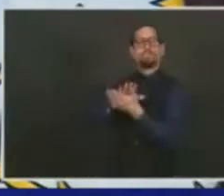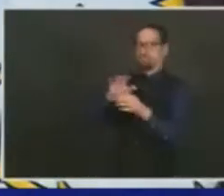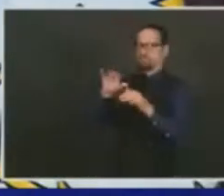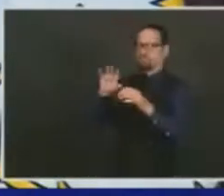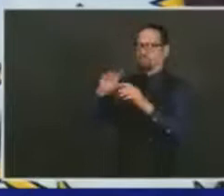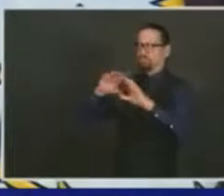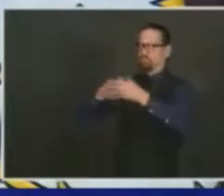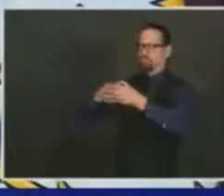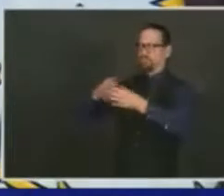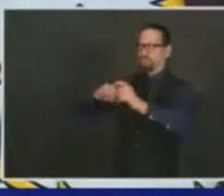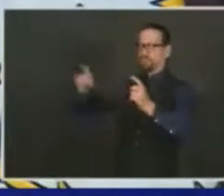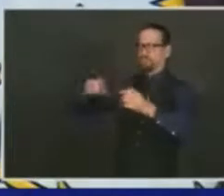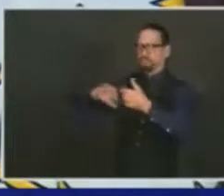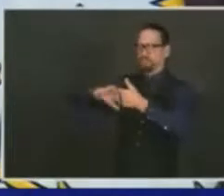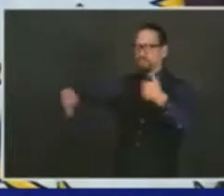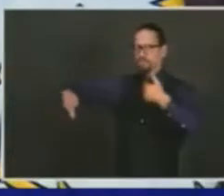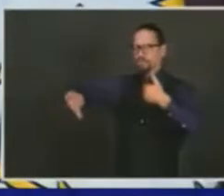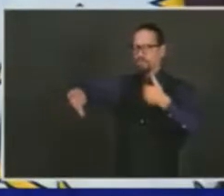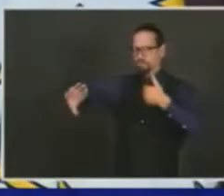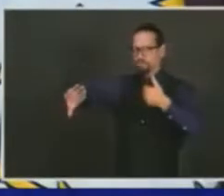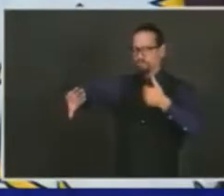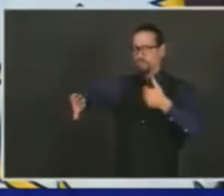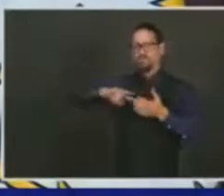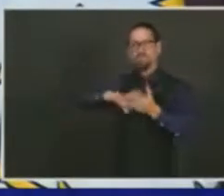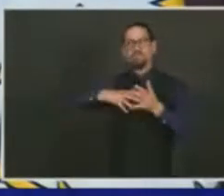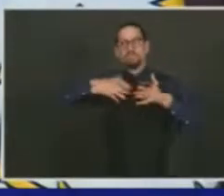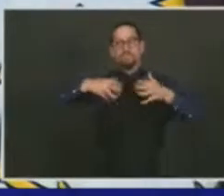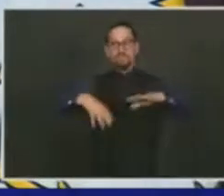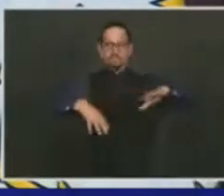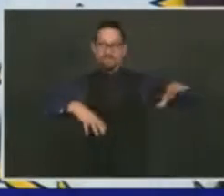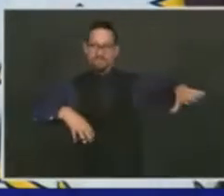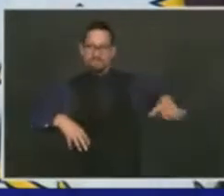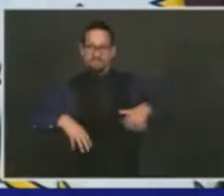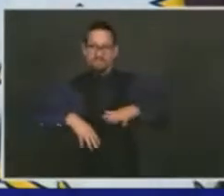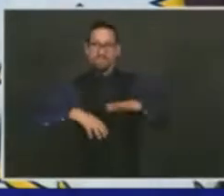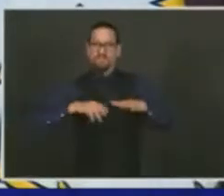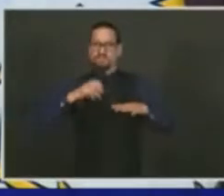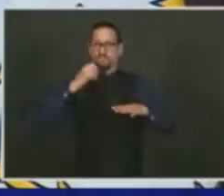to, closer than 6 feet for more than 15 minutes.